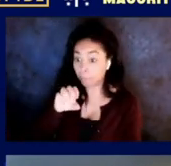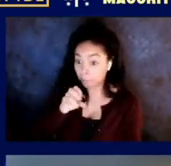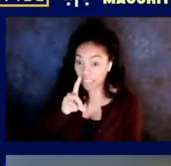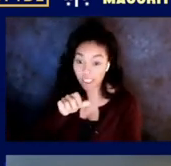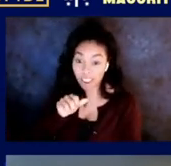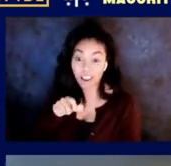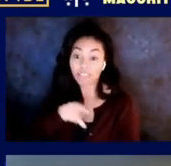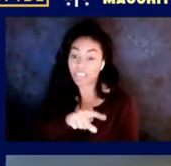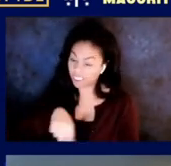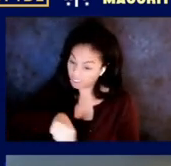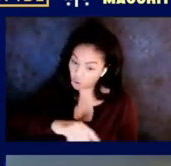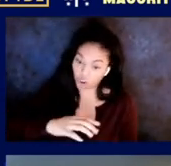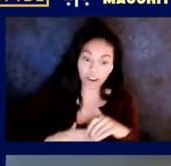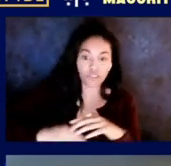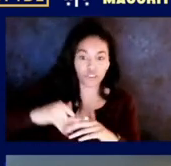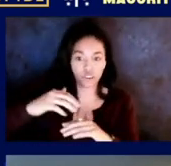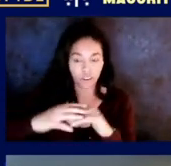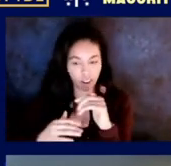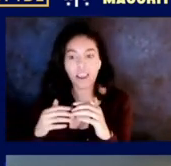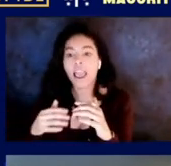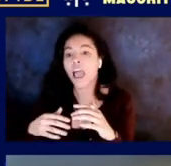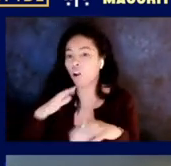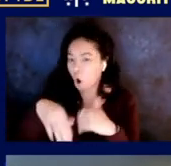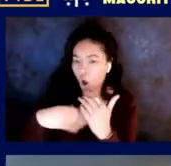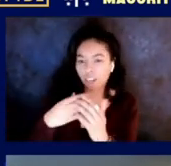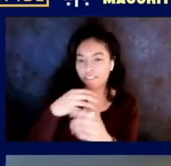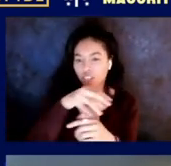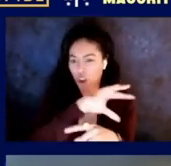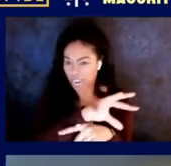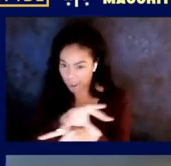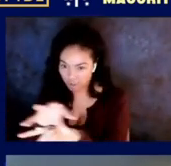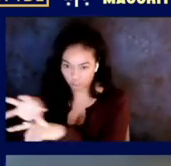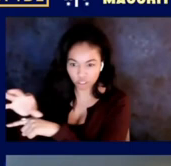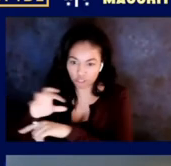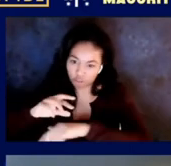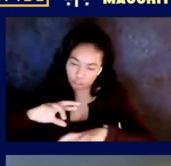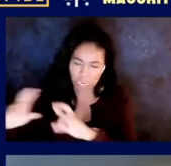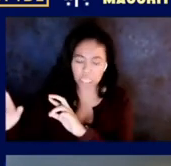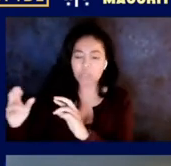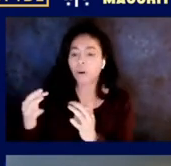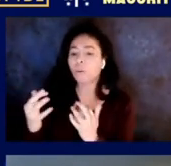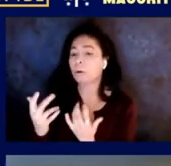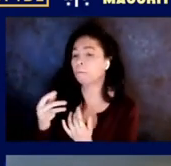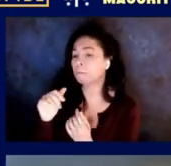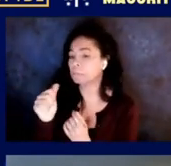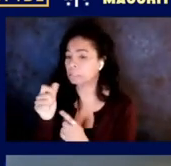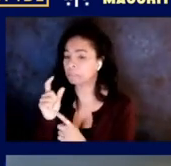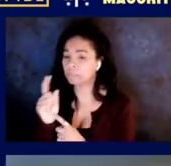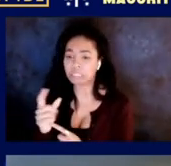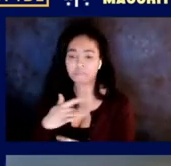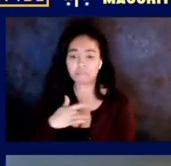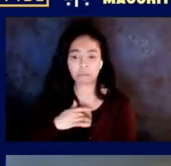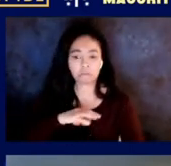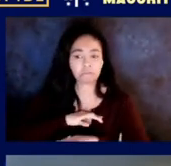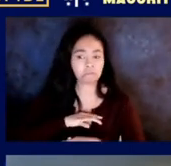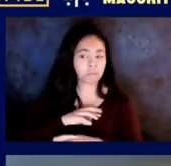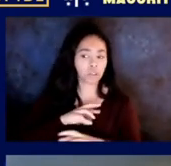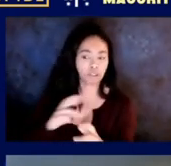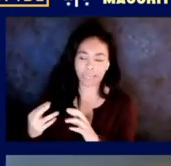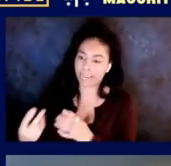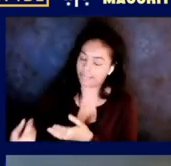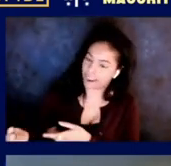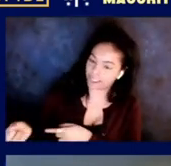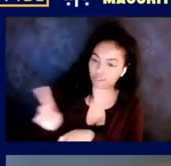sure that all the cameras are rolling. And once I felt it was good, 10 minutes in or so, I got up and I did what I